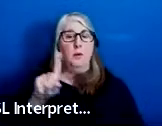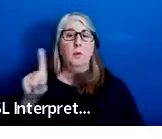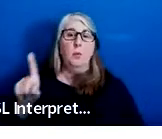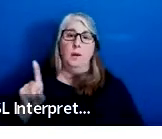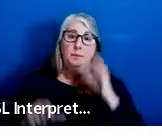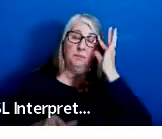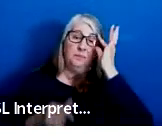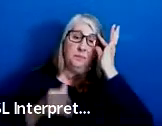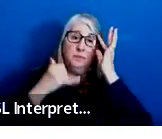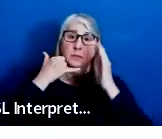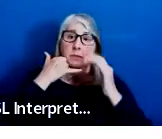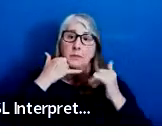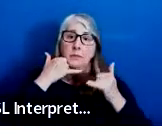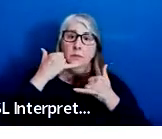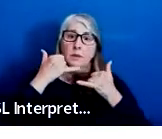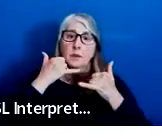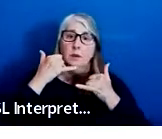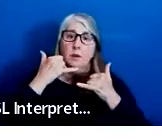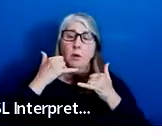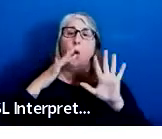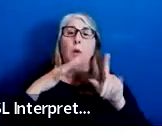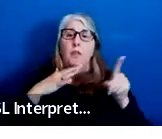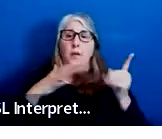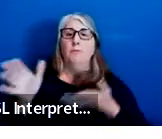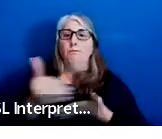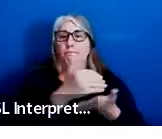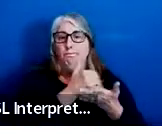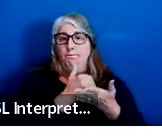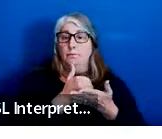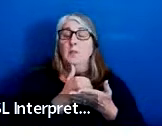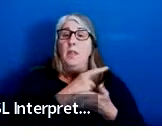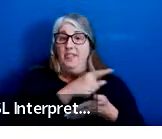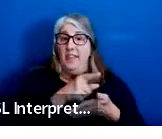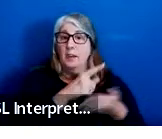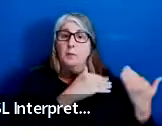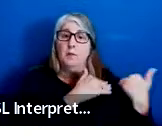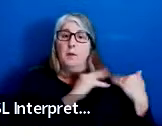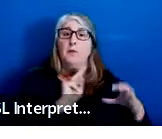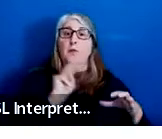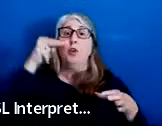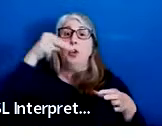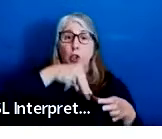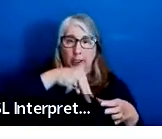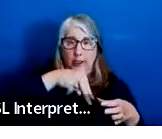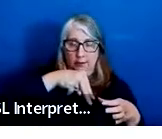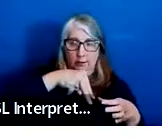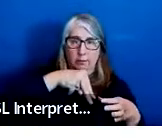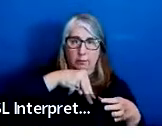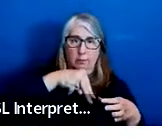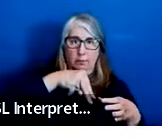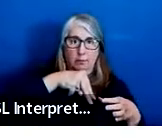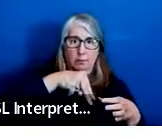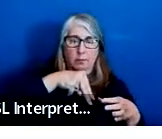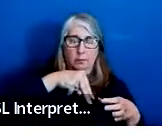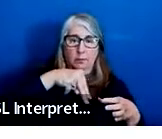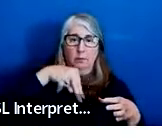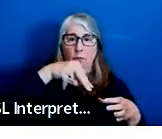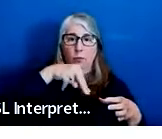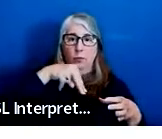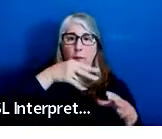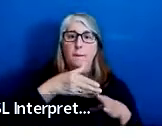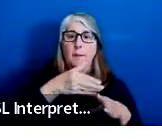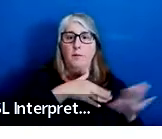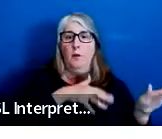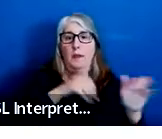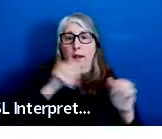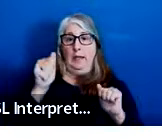are responsible to look in the bottom of the bin or the cart. I need to use the correct word, the cart, before they leave the